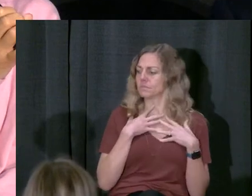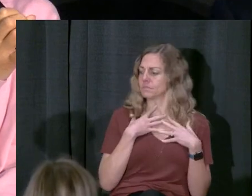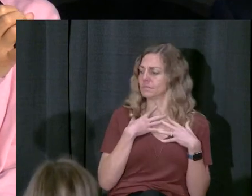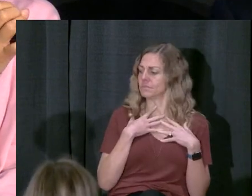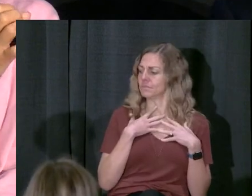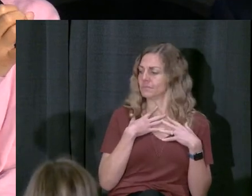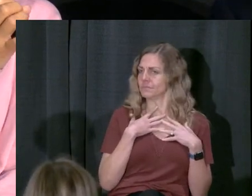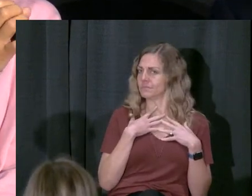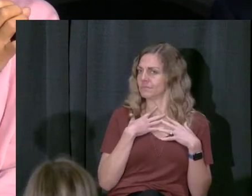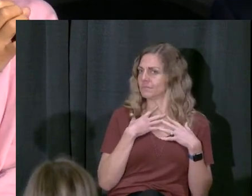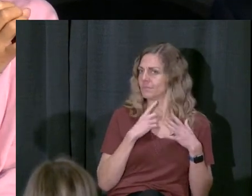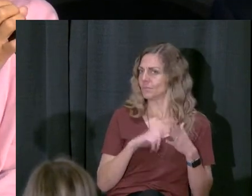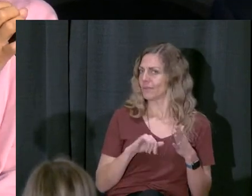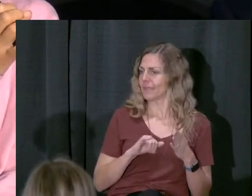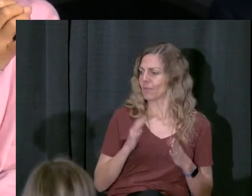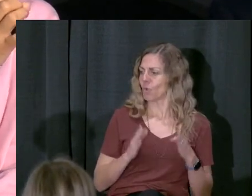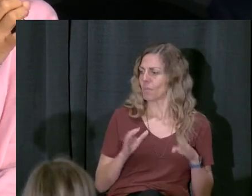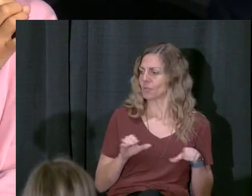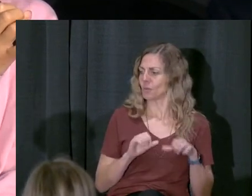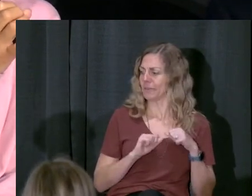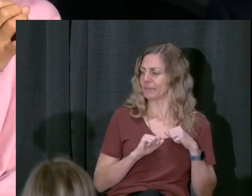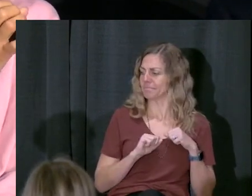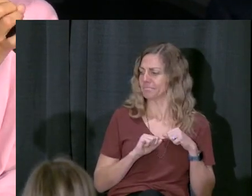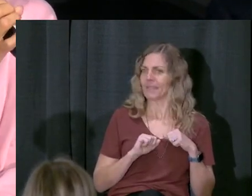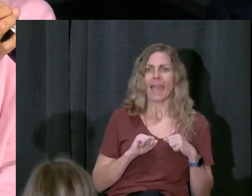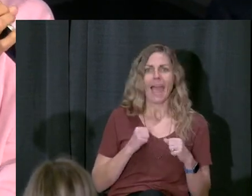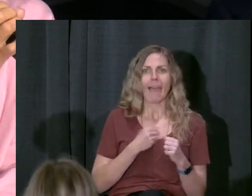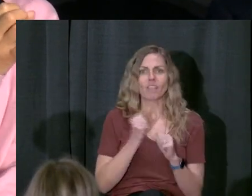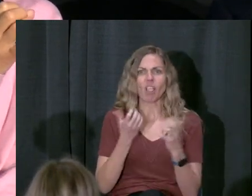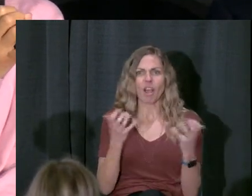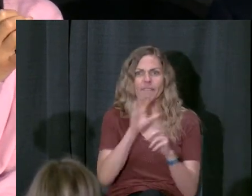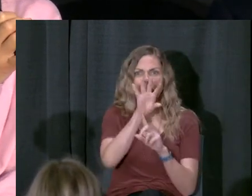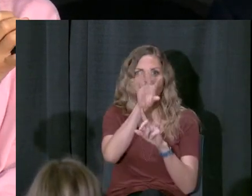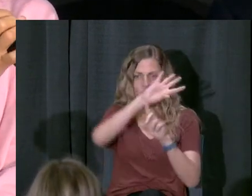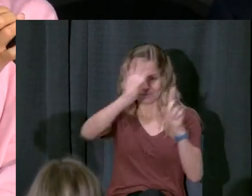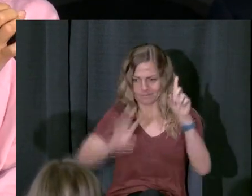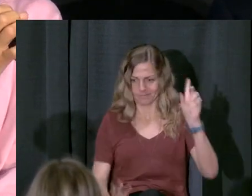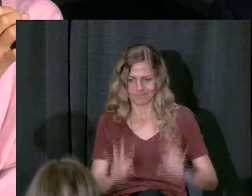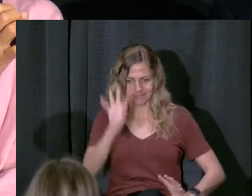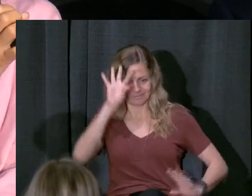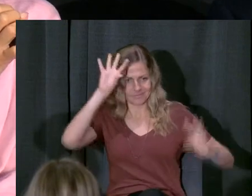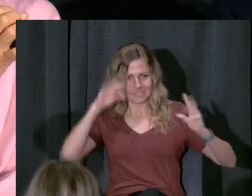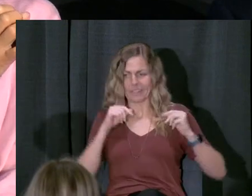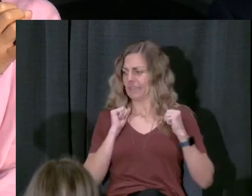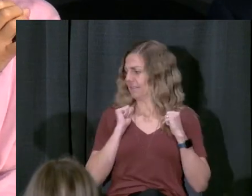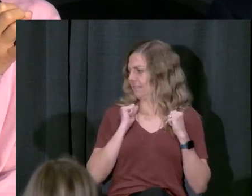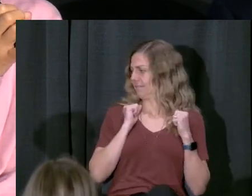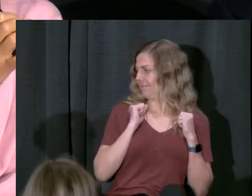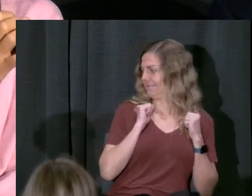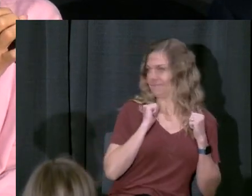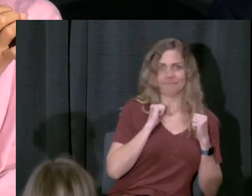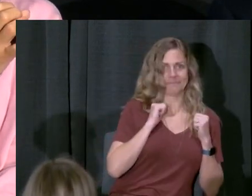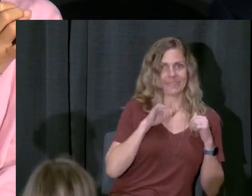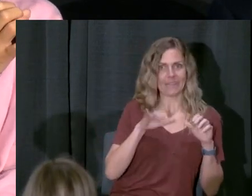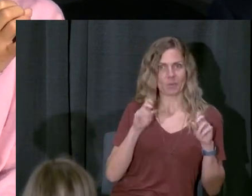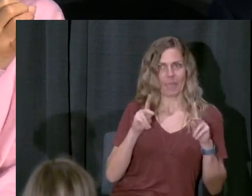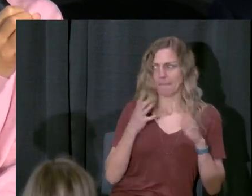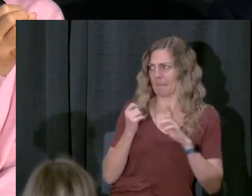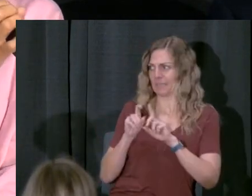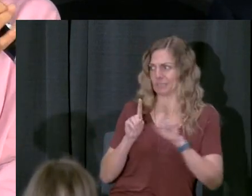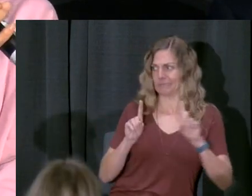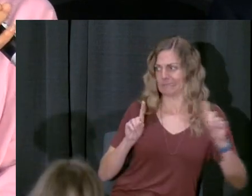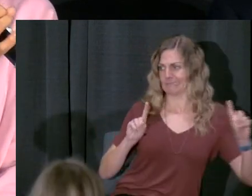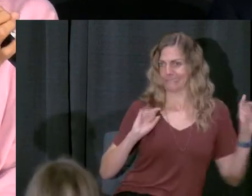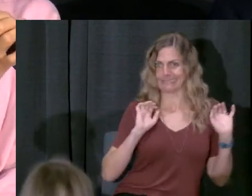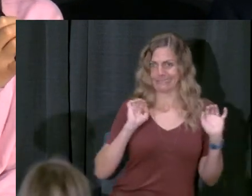doing. You know, with a lot of cameras and sensors, is it okay? Maybe we should go away from this robot. So